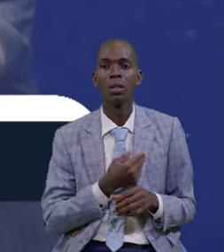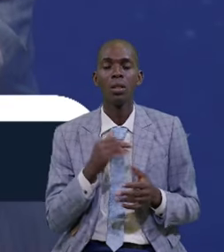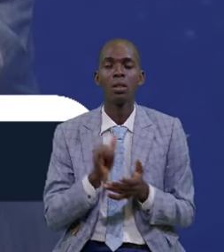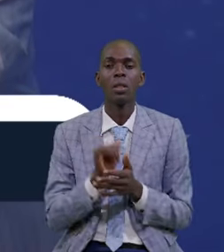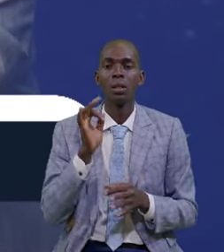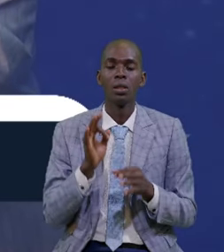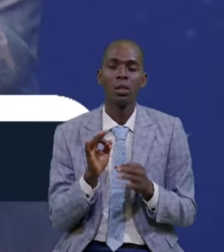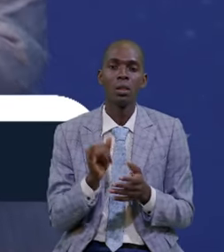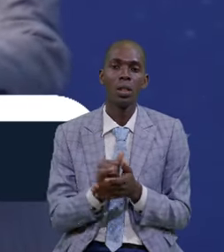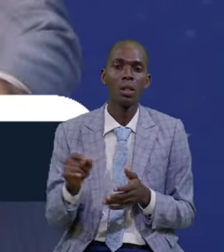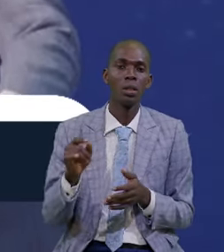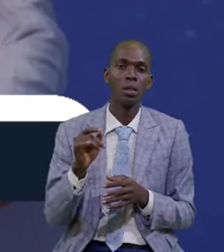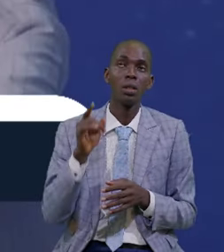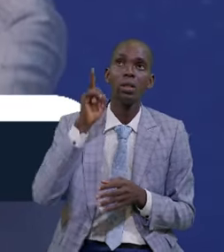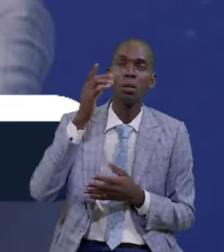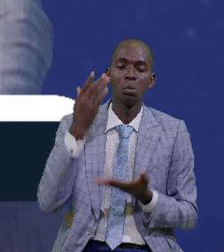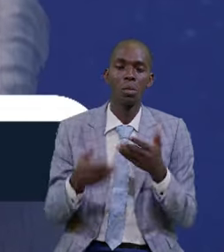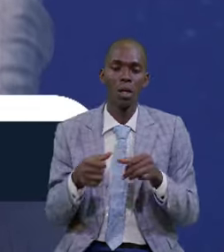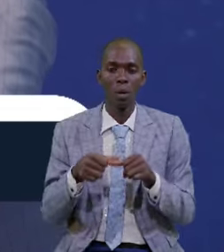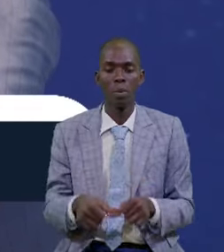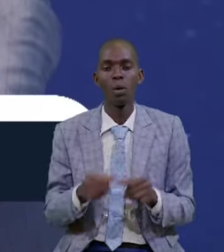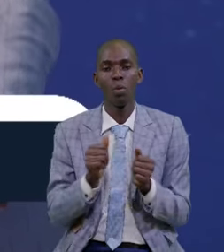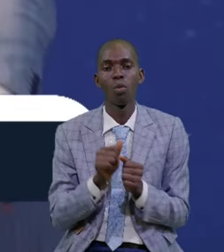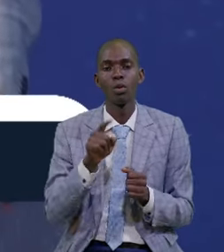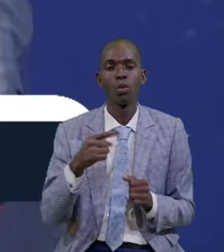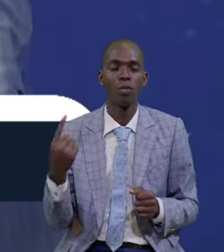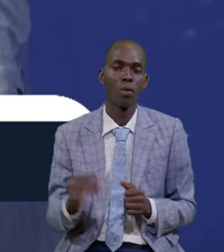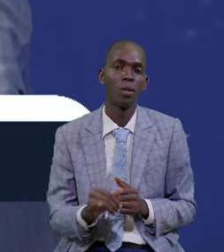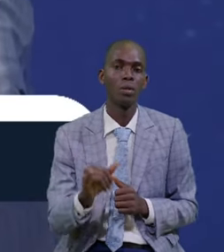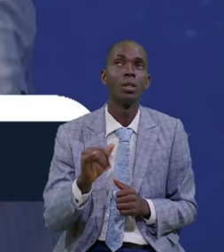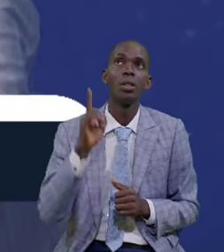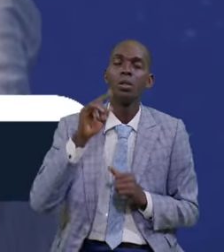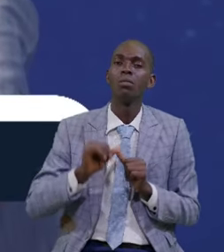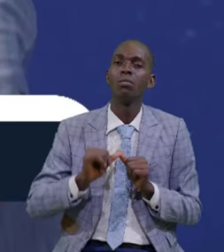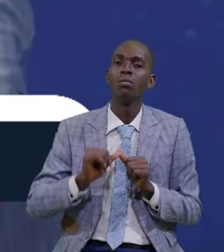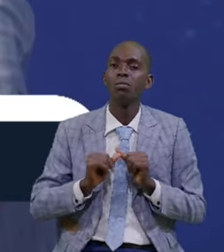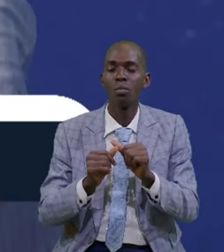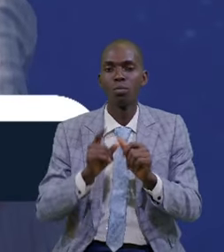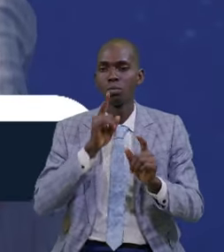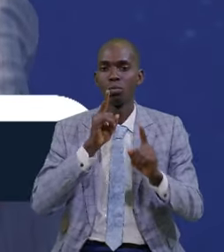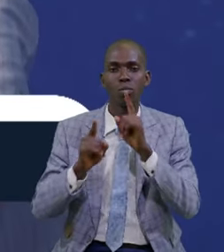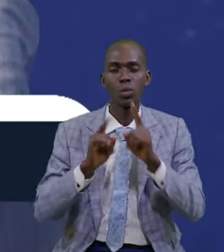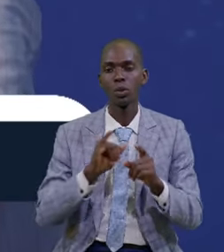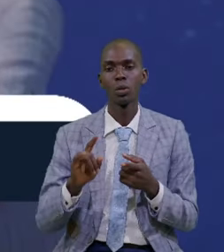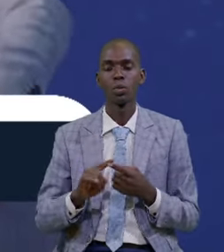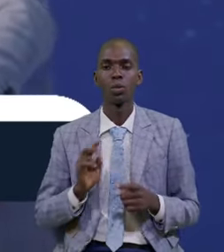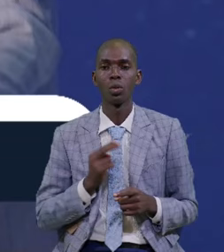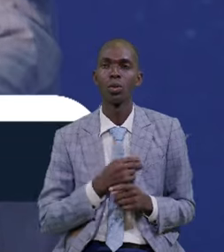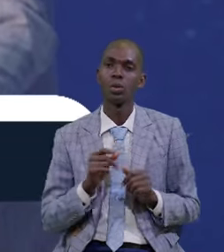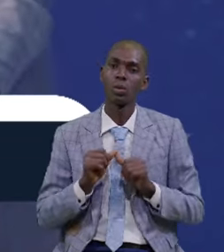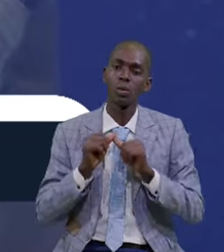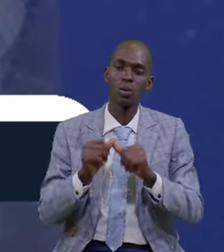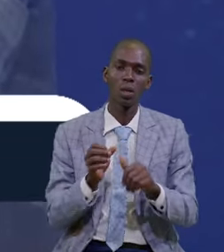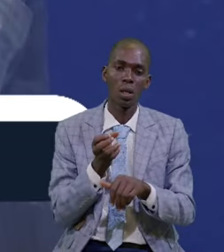abide with you forever. He keeps on talking to us. He keeps on counseling us.